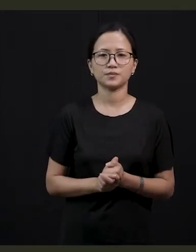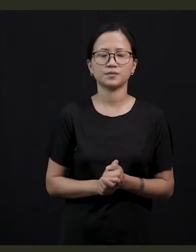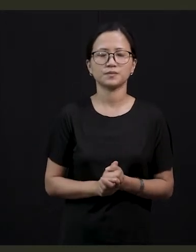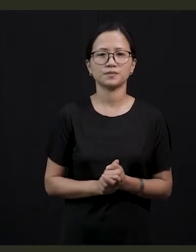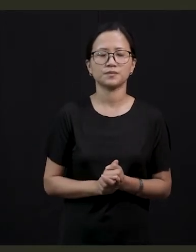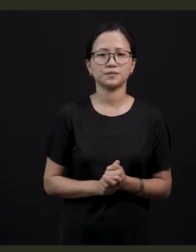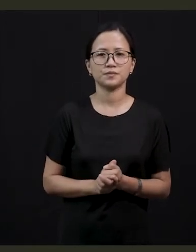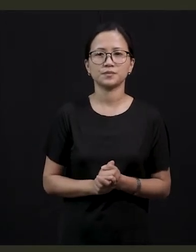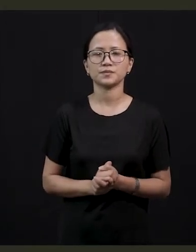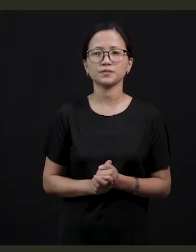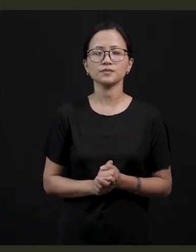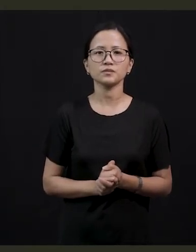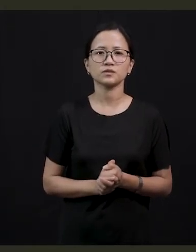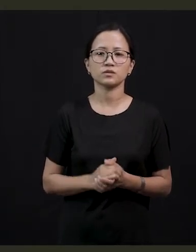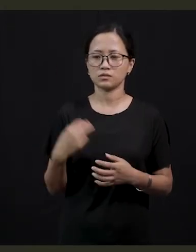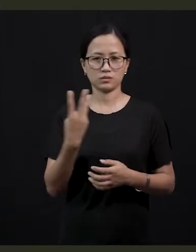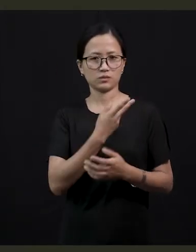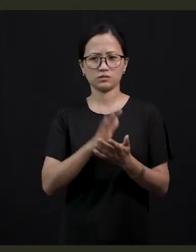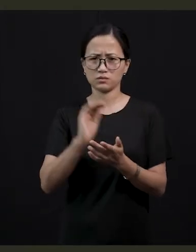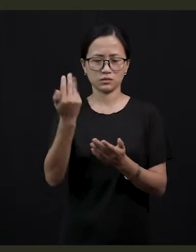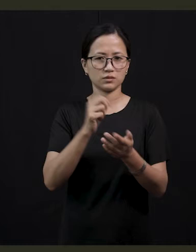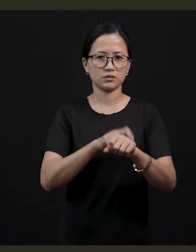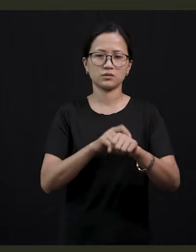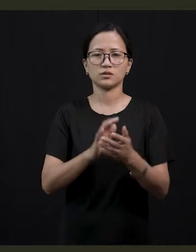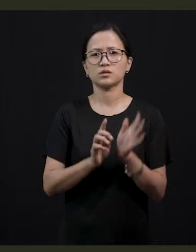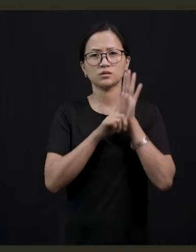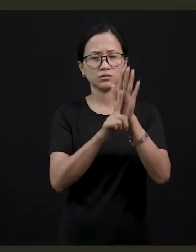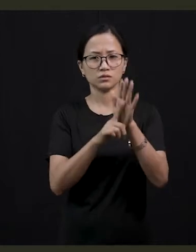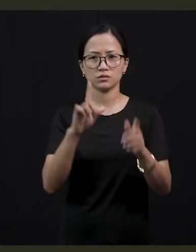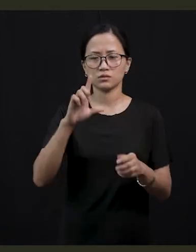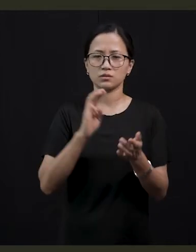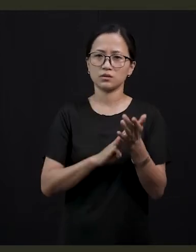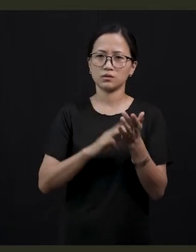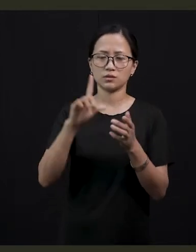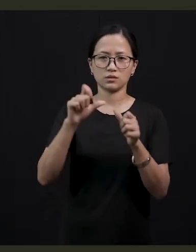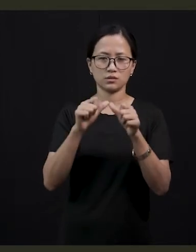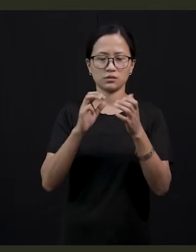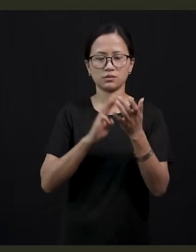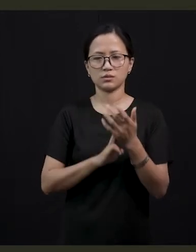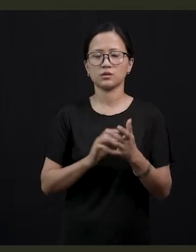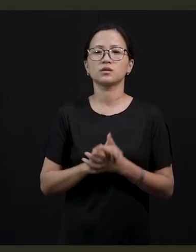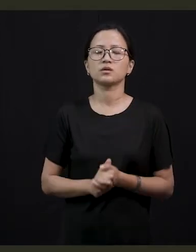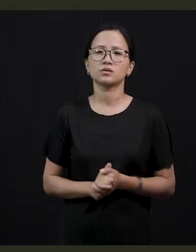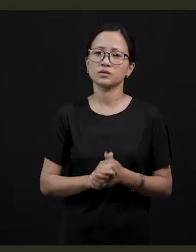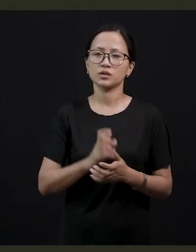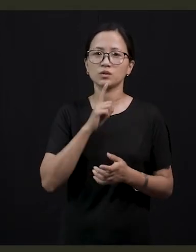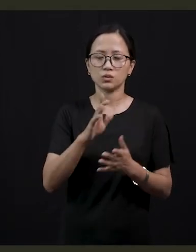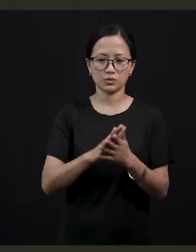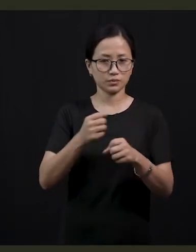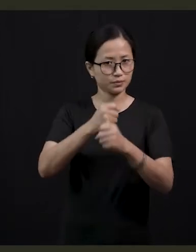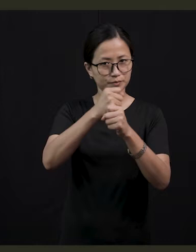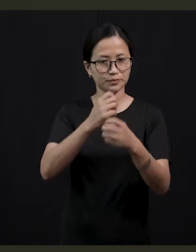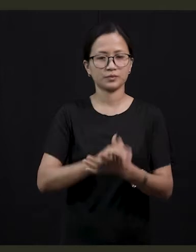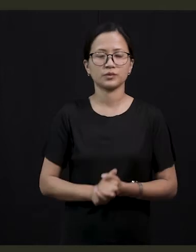And that is why we also sometimes call the MLAs as lawmakers, because here in this assembly,